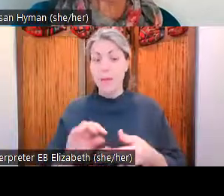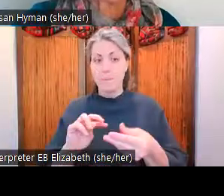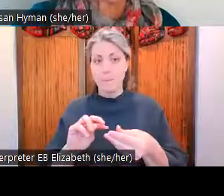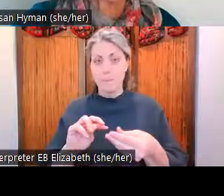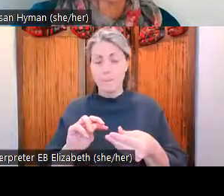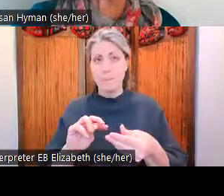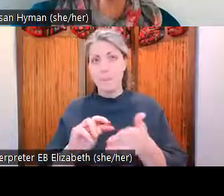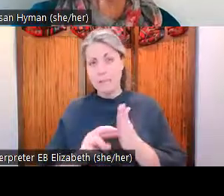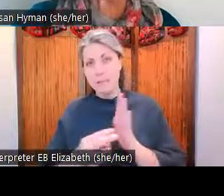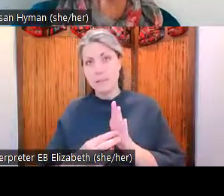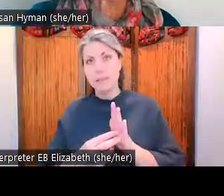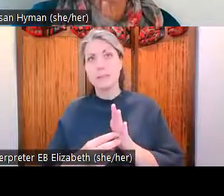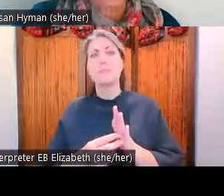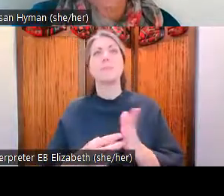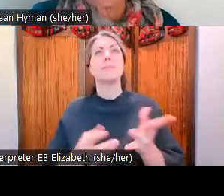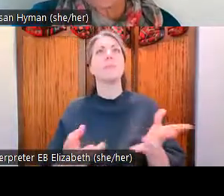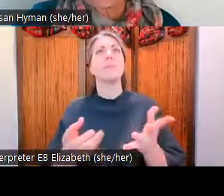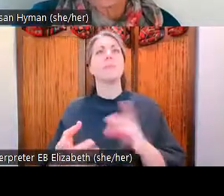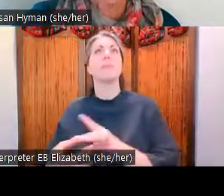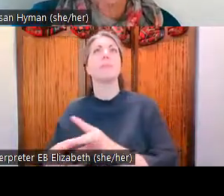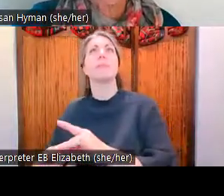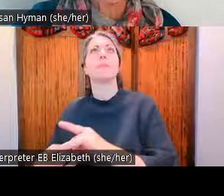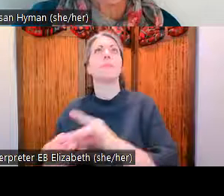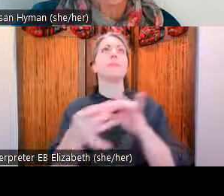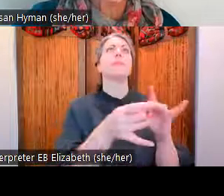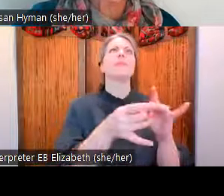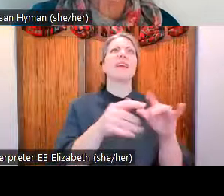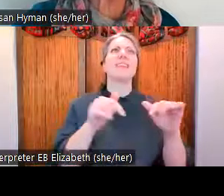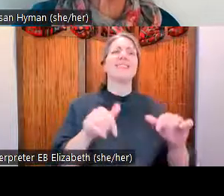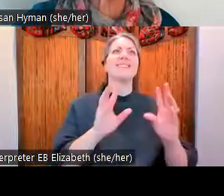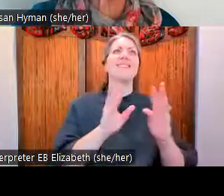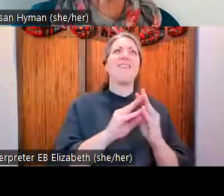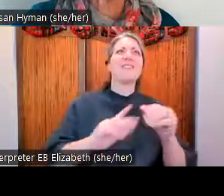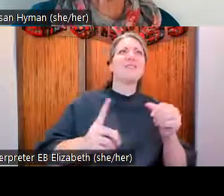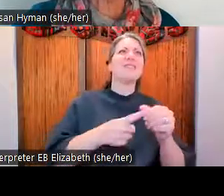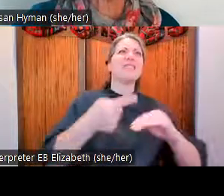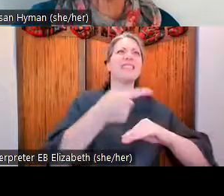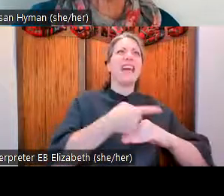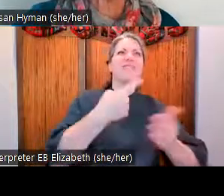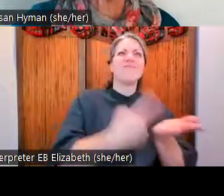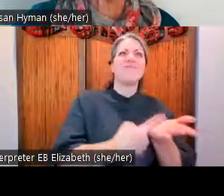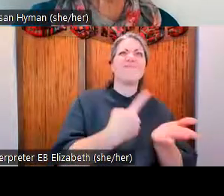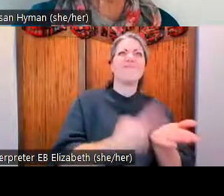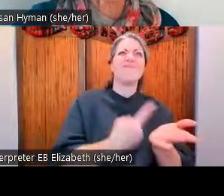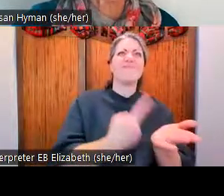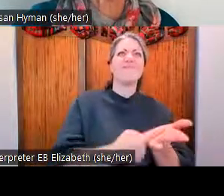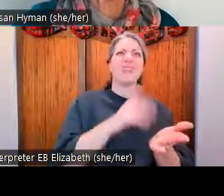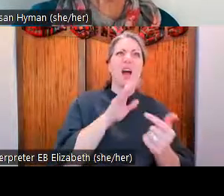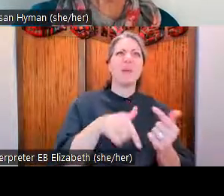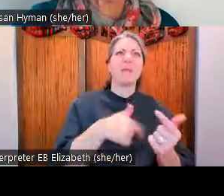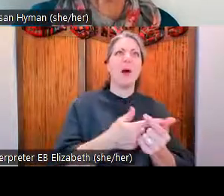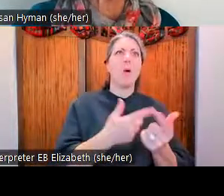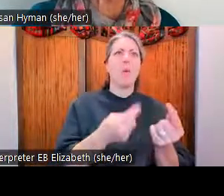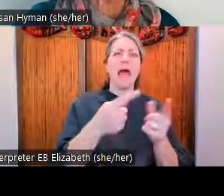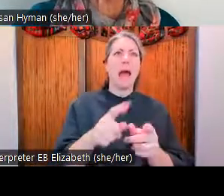tie to the first day of the conference, and also one of the reasons why we're talking about